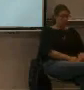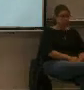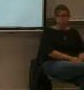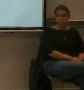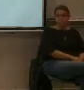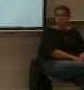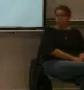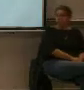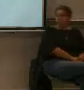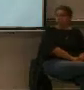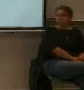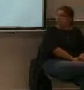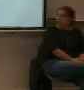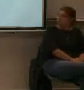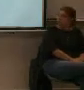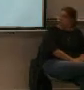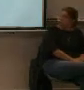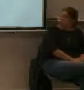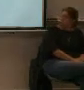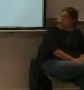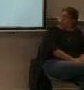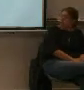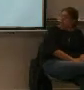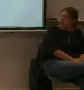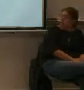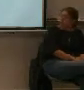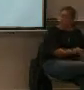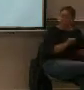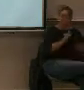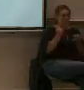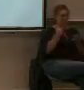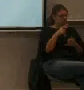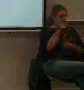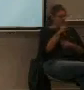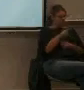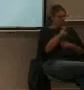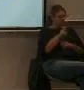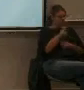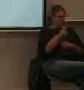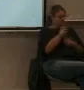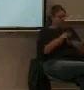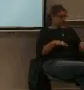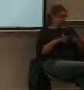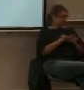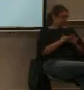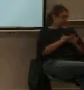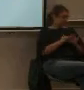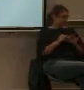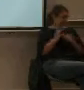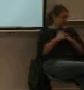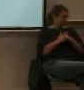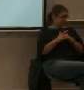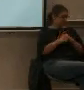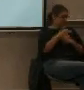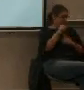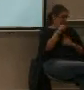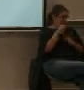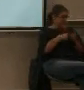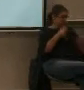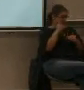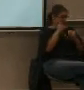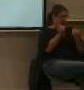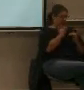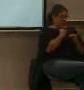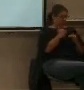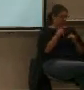waters. So that brings up the question, does it matter? relative availability of nutrients, what is nutrient